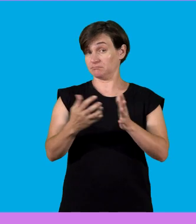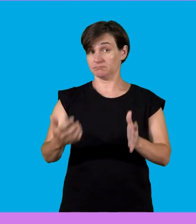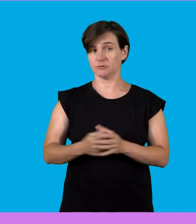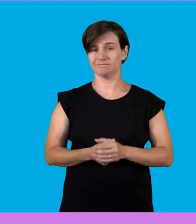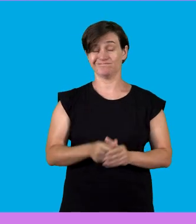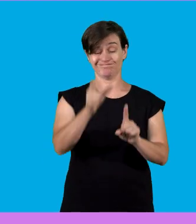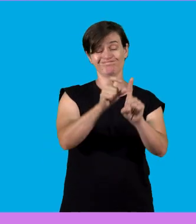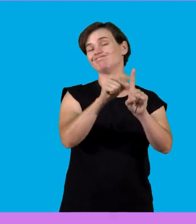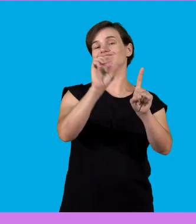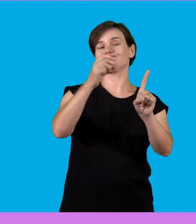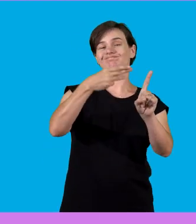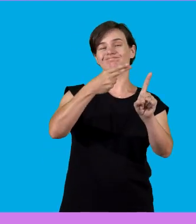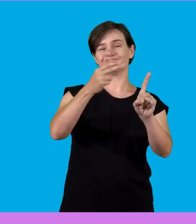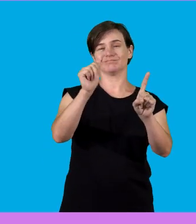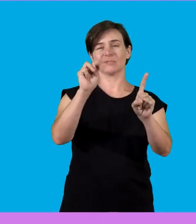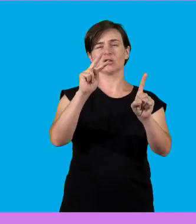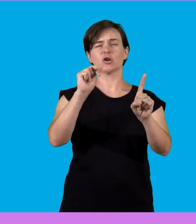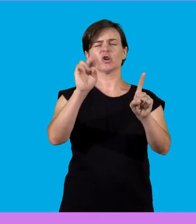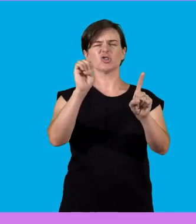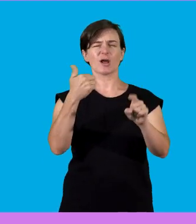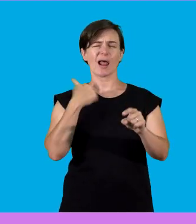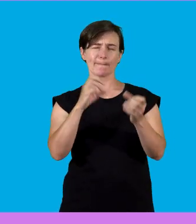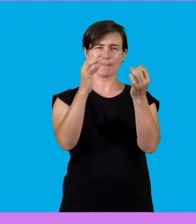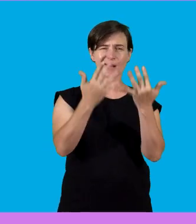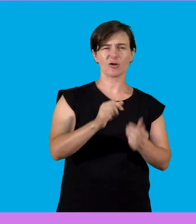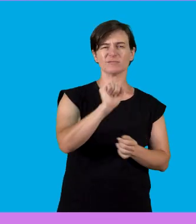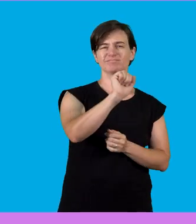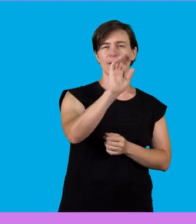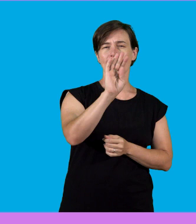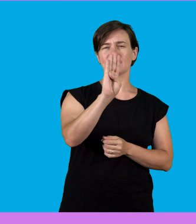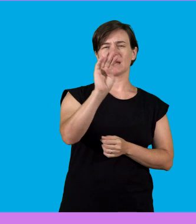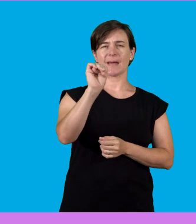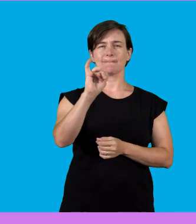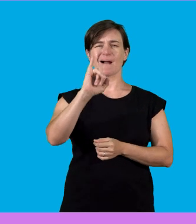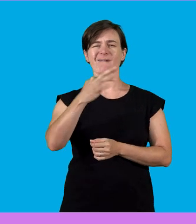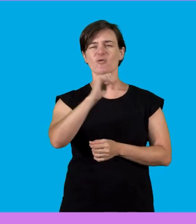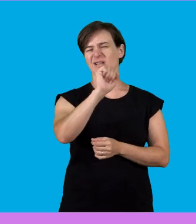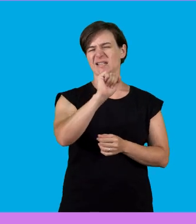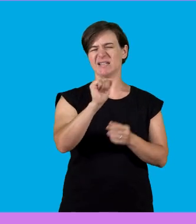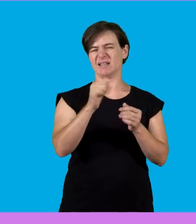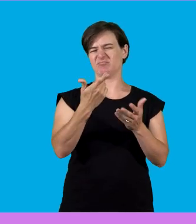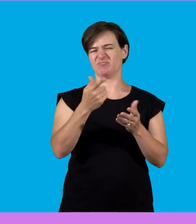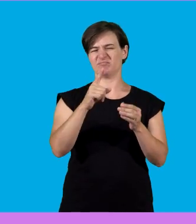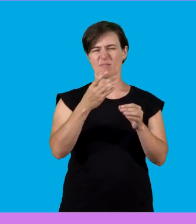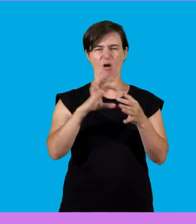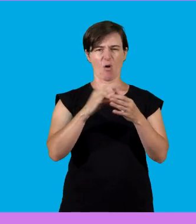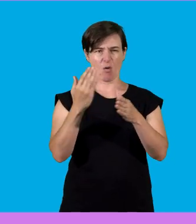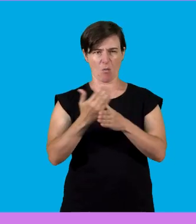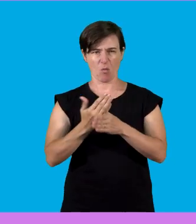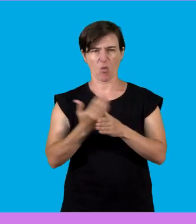Another one. Shane wants to calculate his BMI for a data handling worksheet and decides to